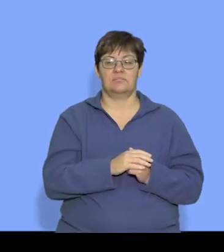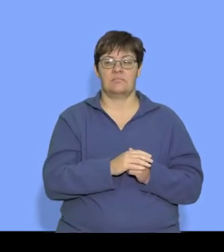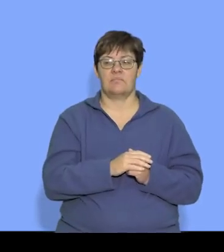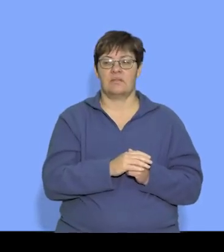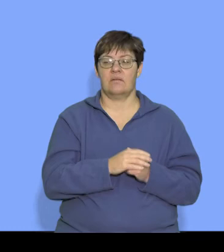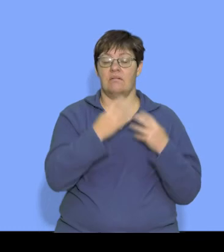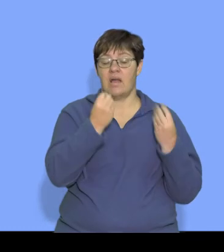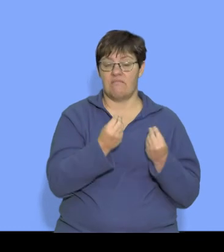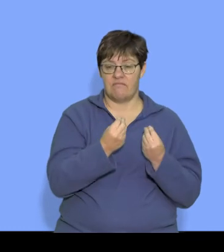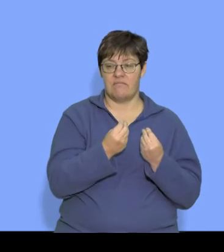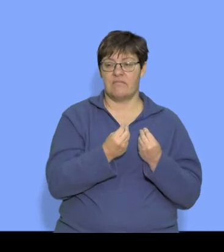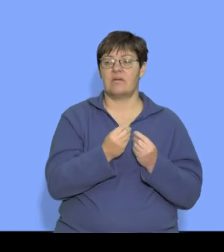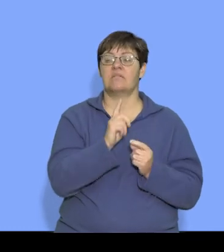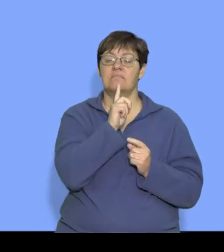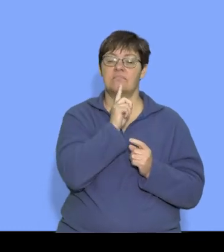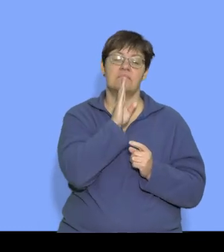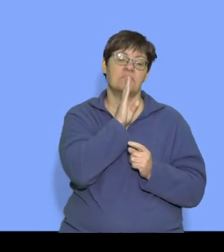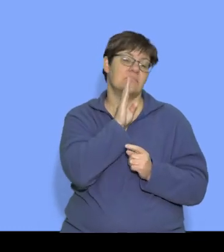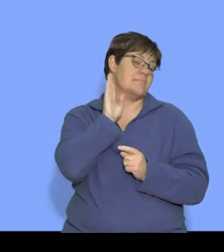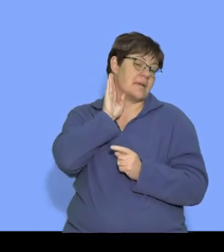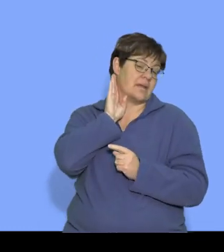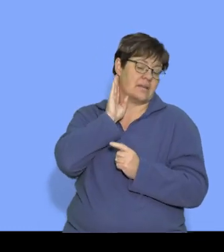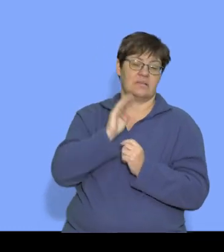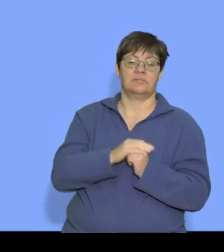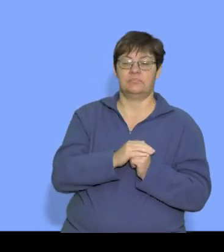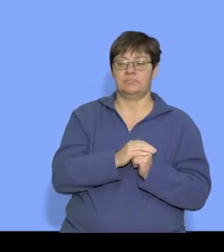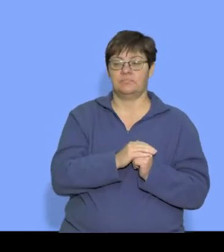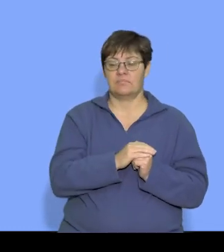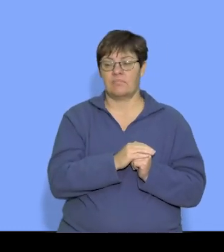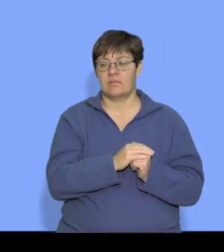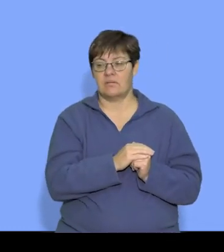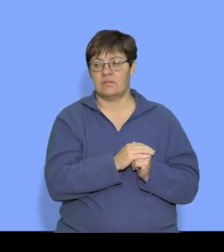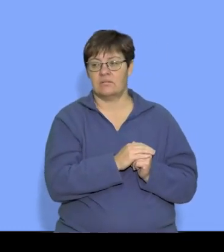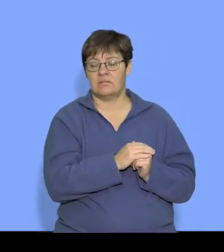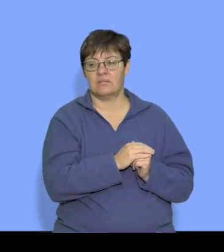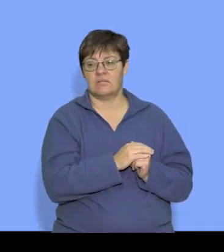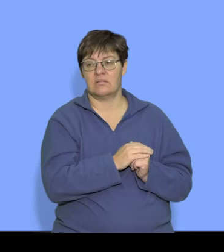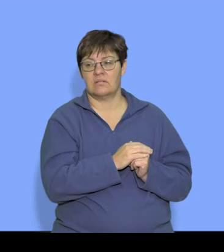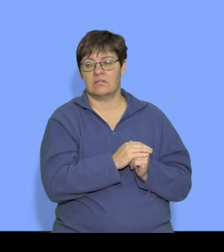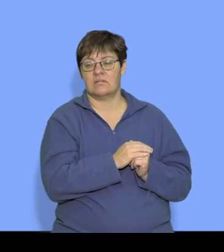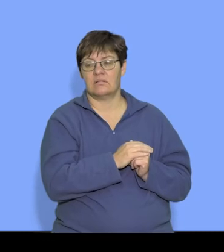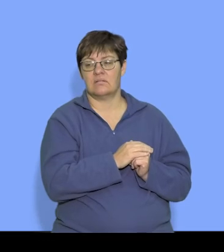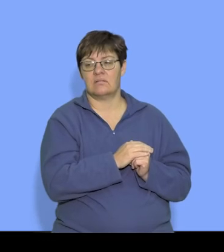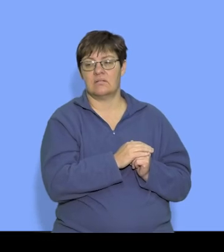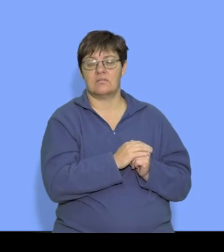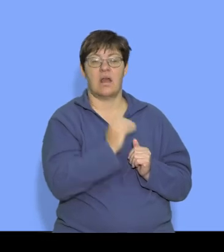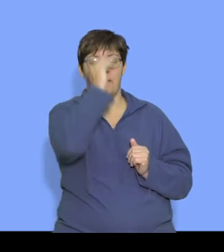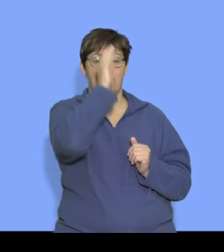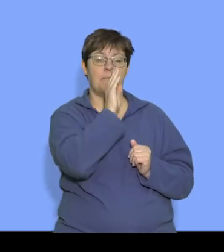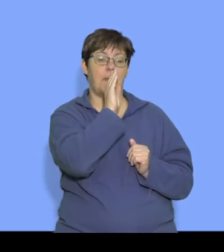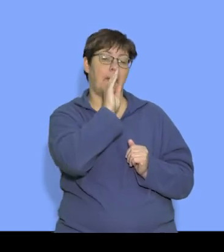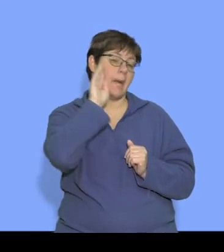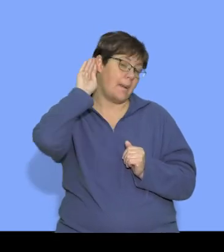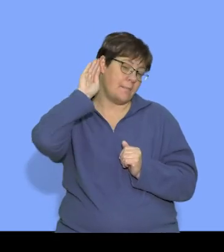jaw, essentially moving from the middle to the back. Just to give you context, again, it's that half on the upper jaw, and it's